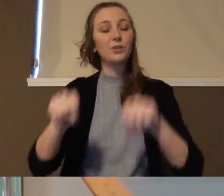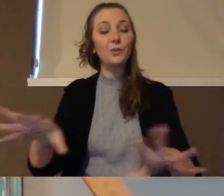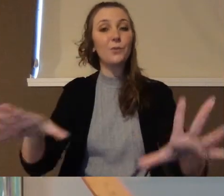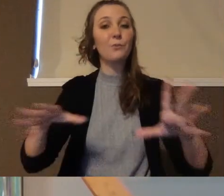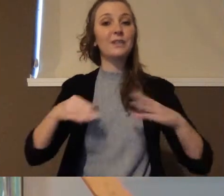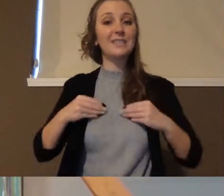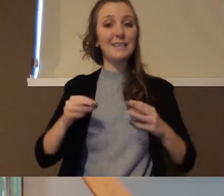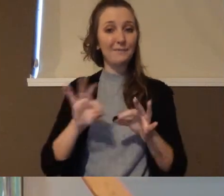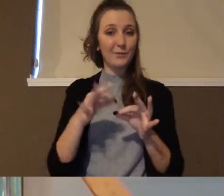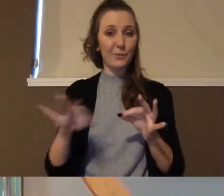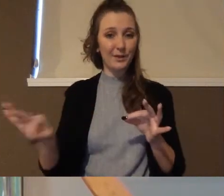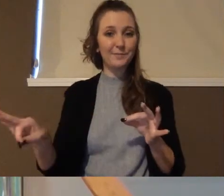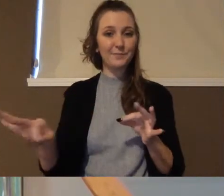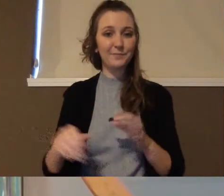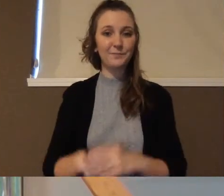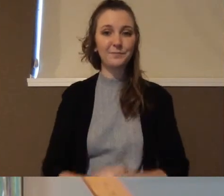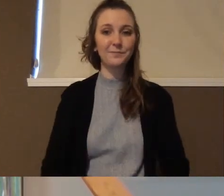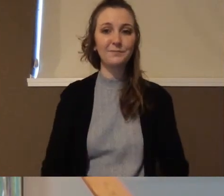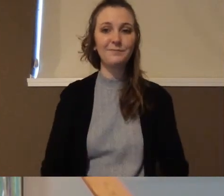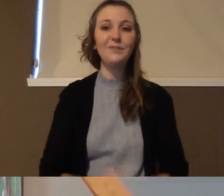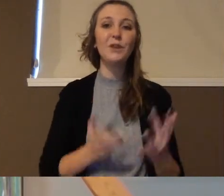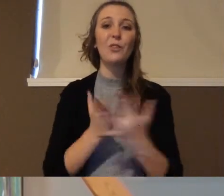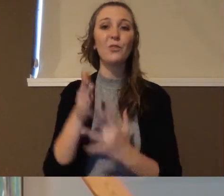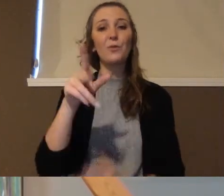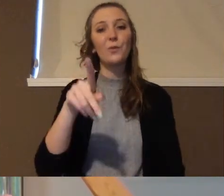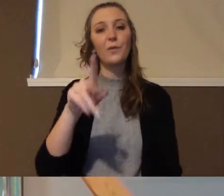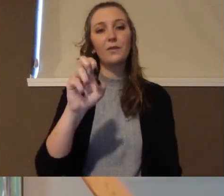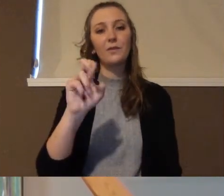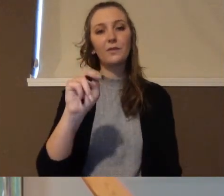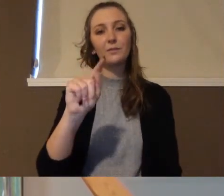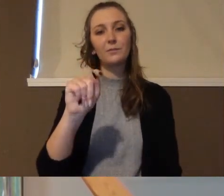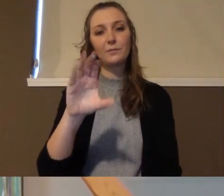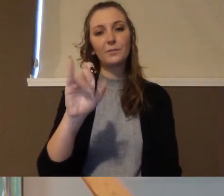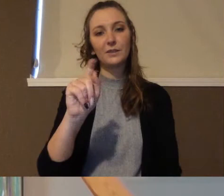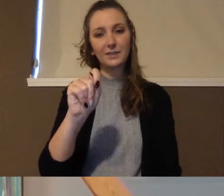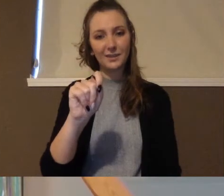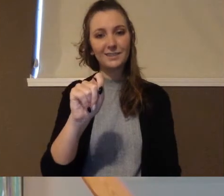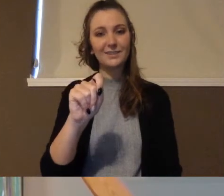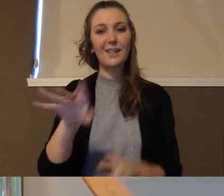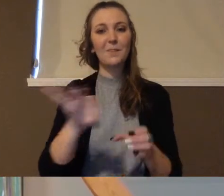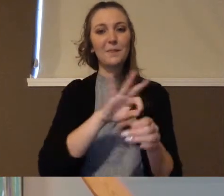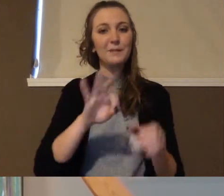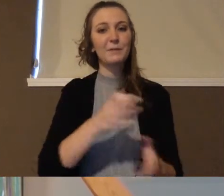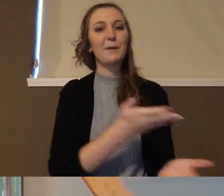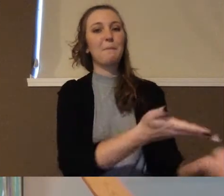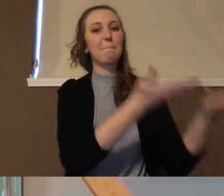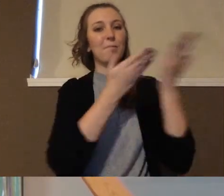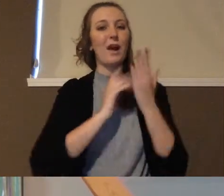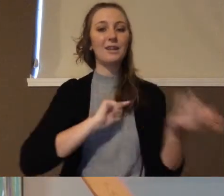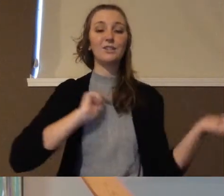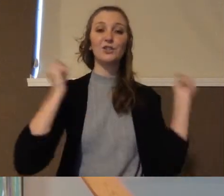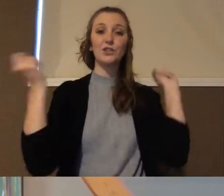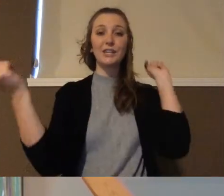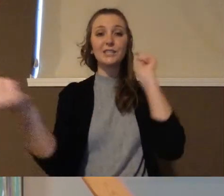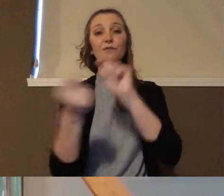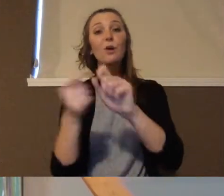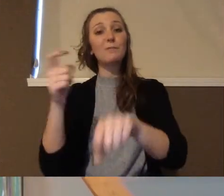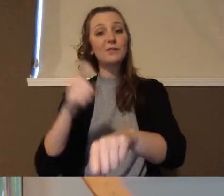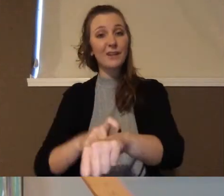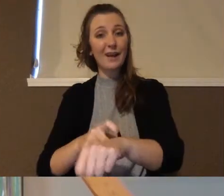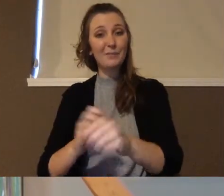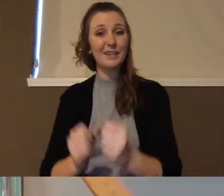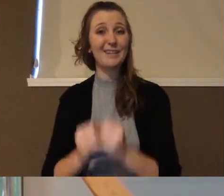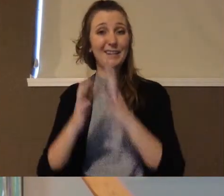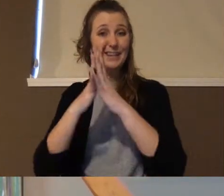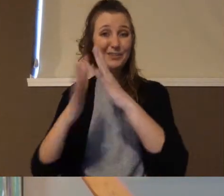receive the Word. Through Pentecost, the Spirit brought transformed time into